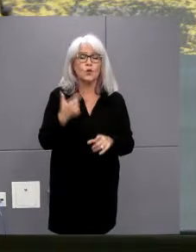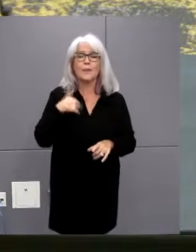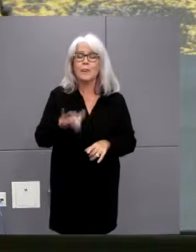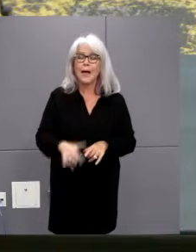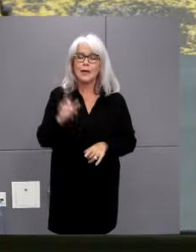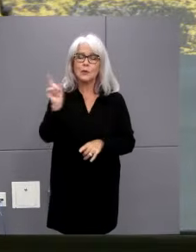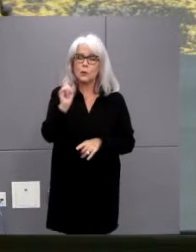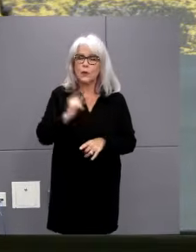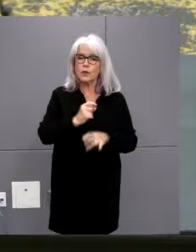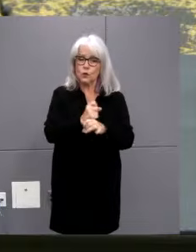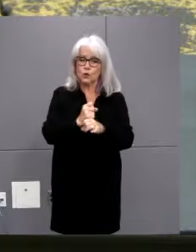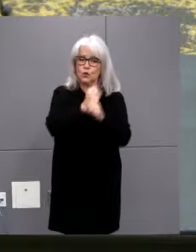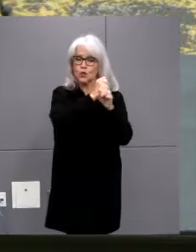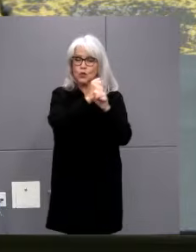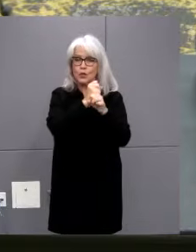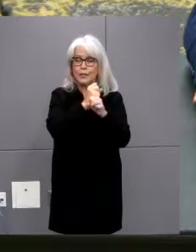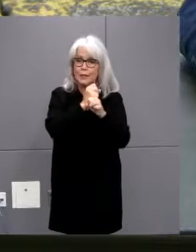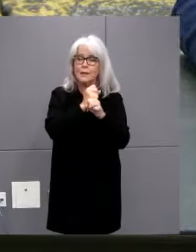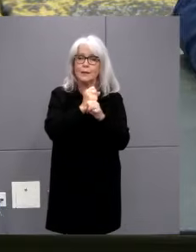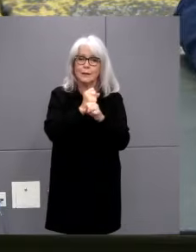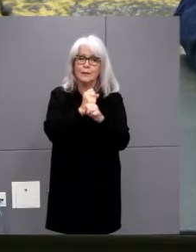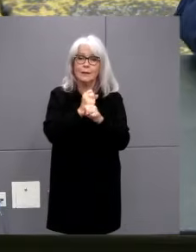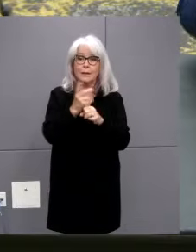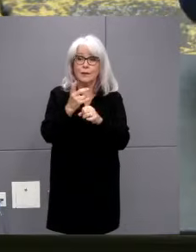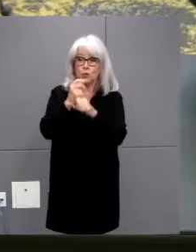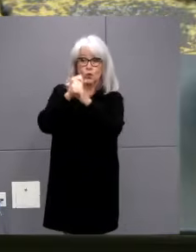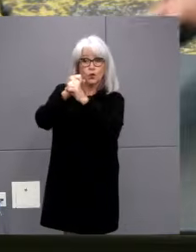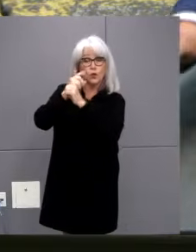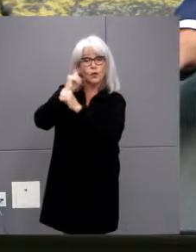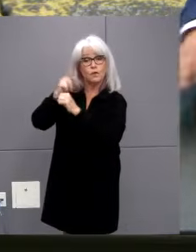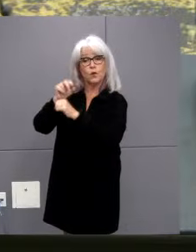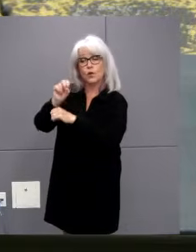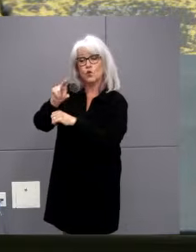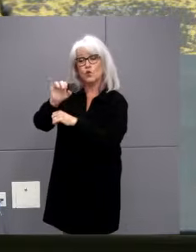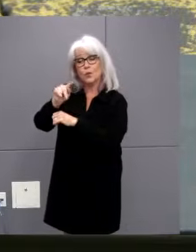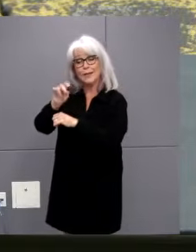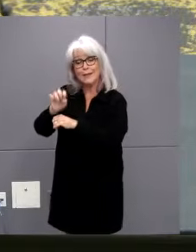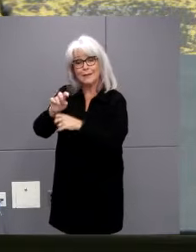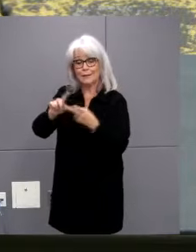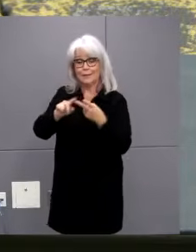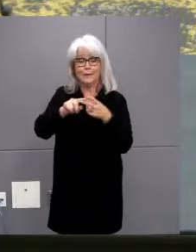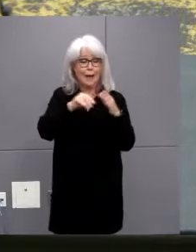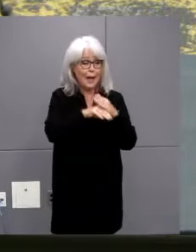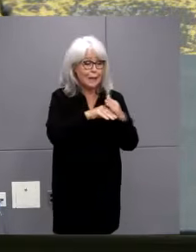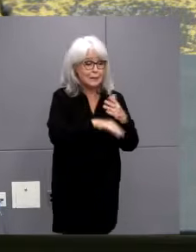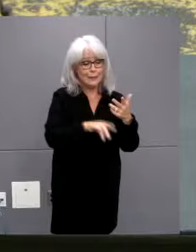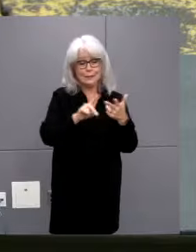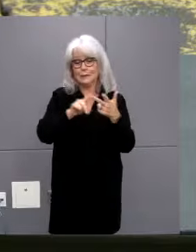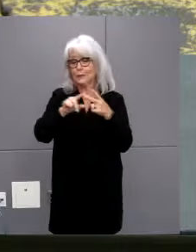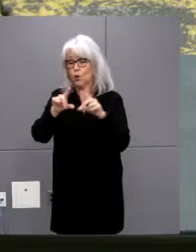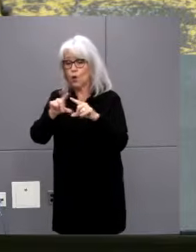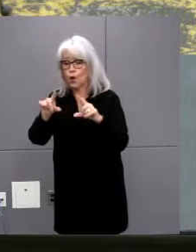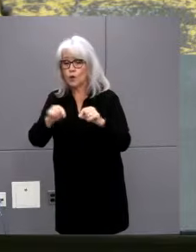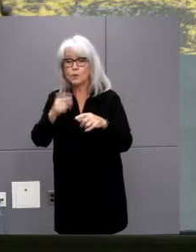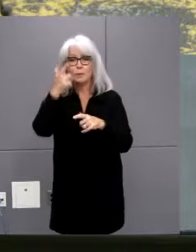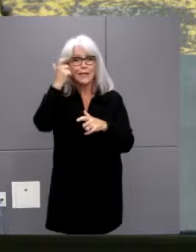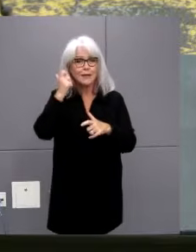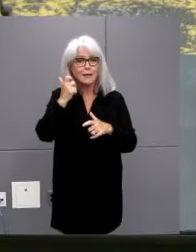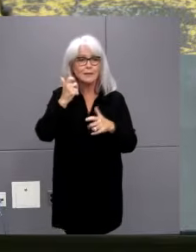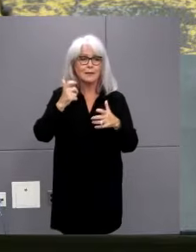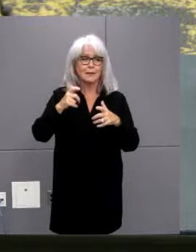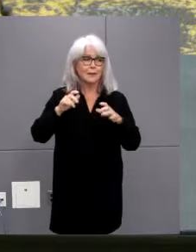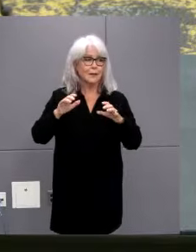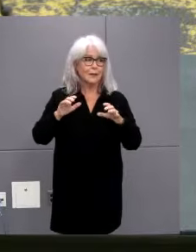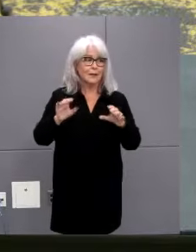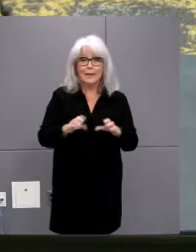from. Is for the securitization of the suites, of accesses, of cards, because of the potential for the